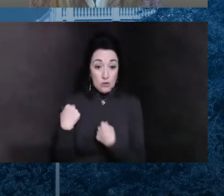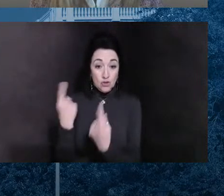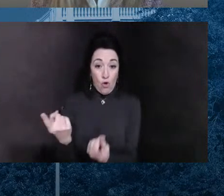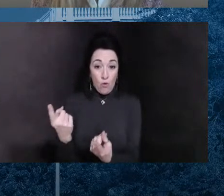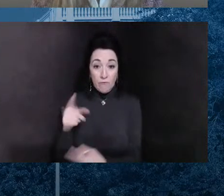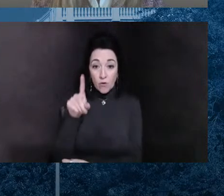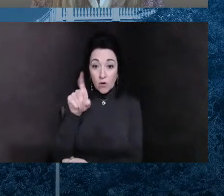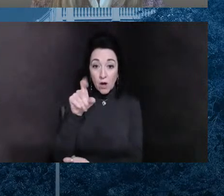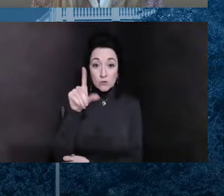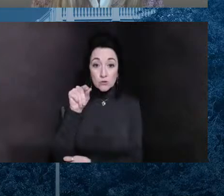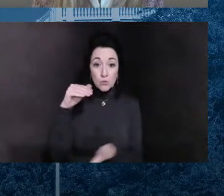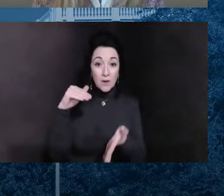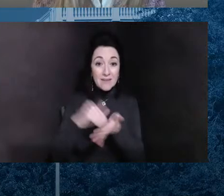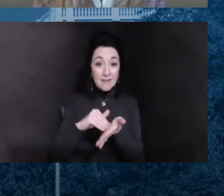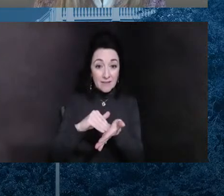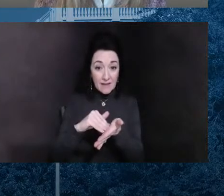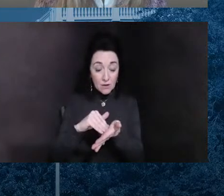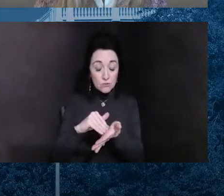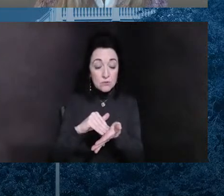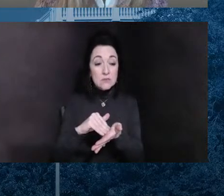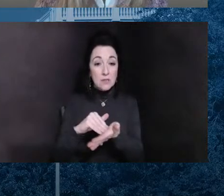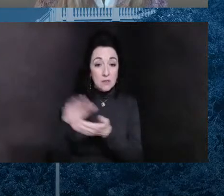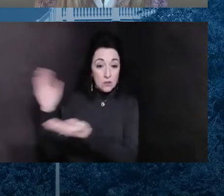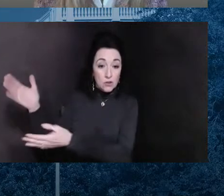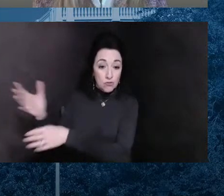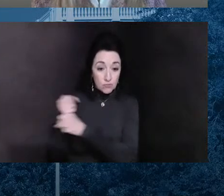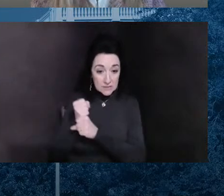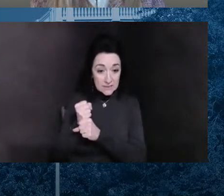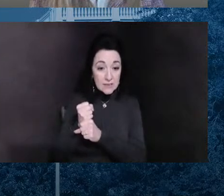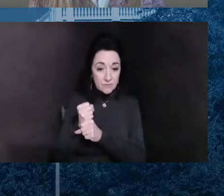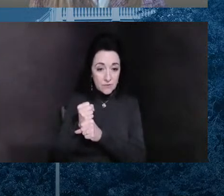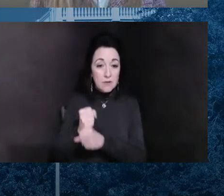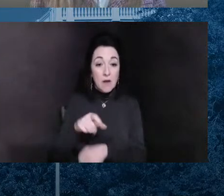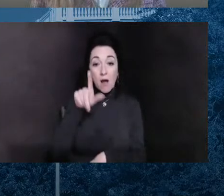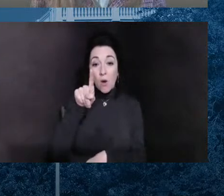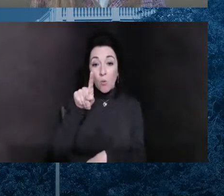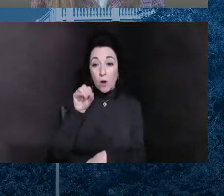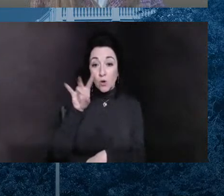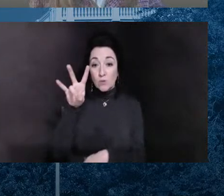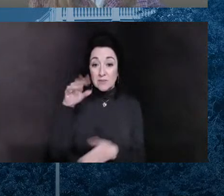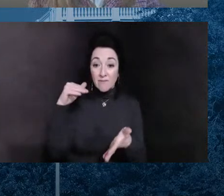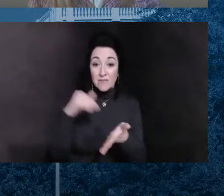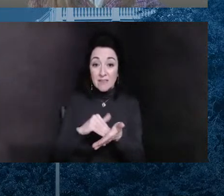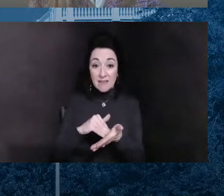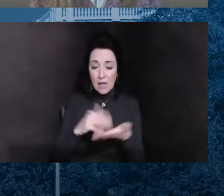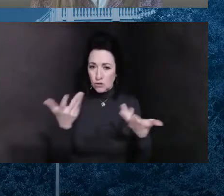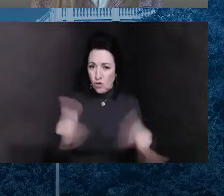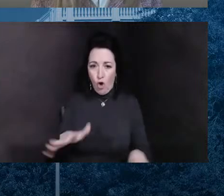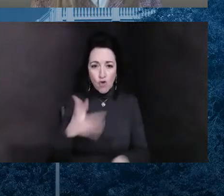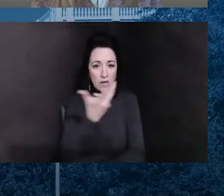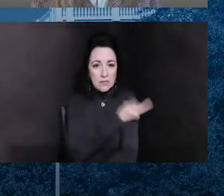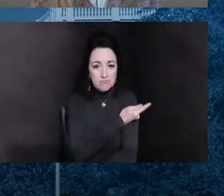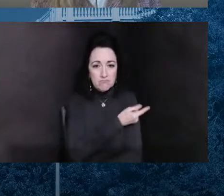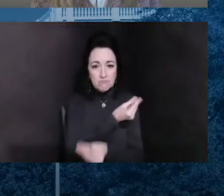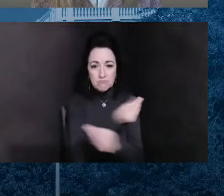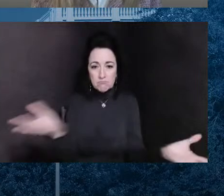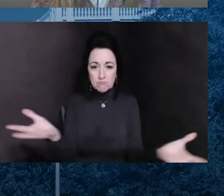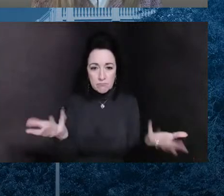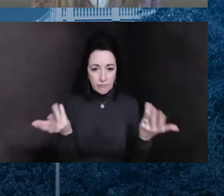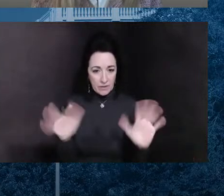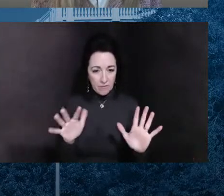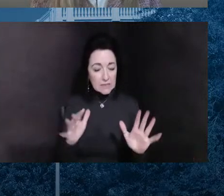actually administered 107, almost 108,000 of those doses, some of which are second doses, so they